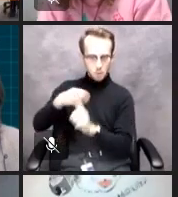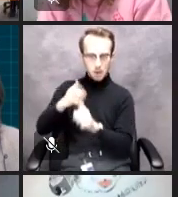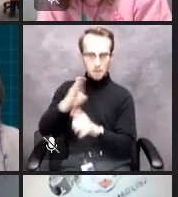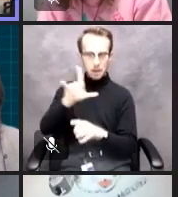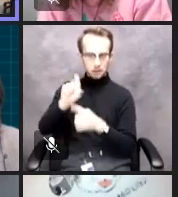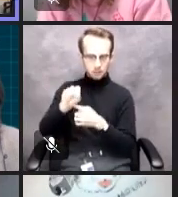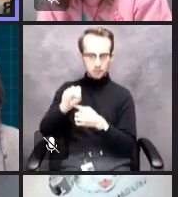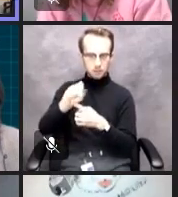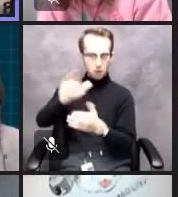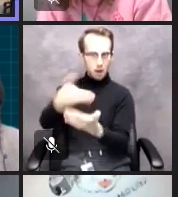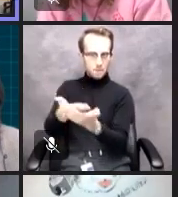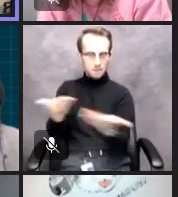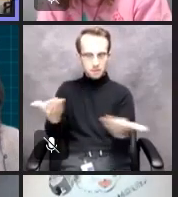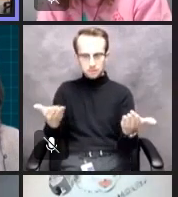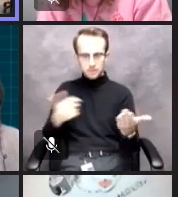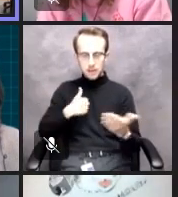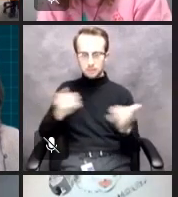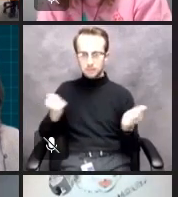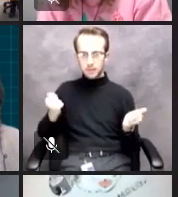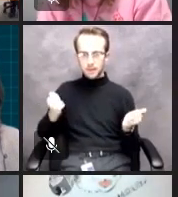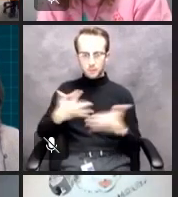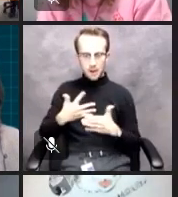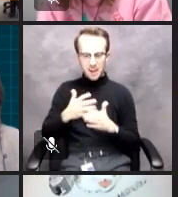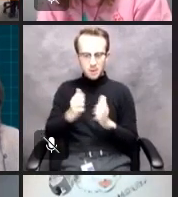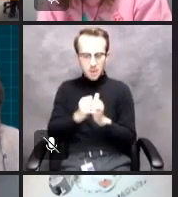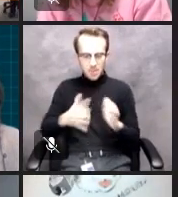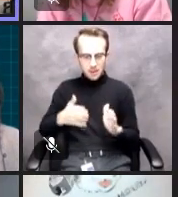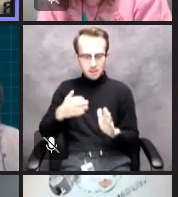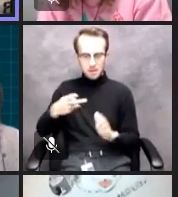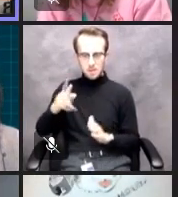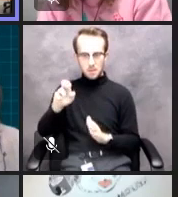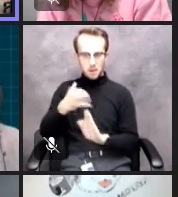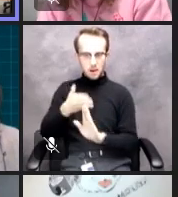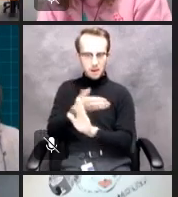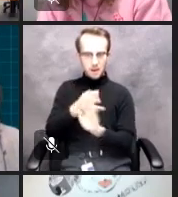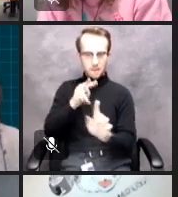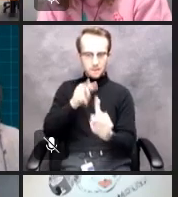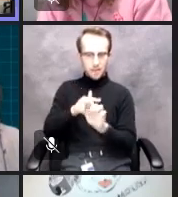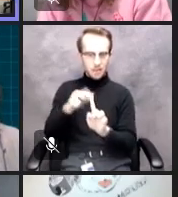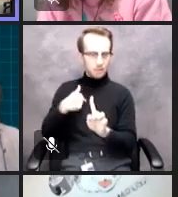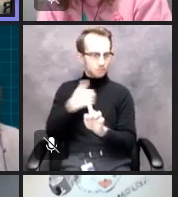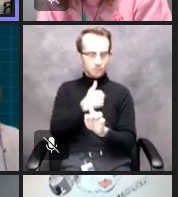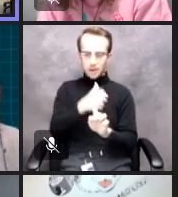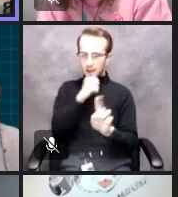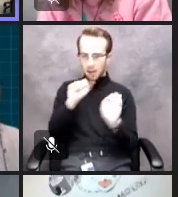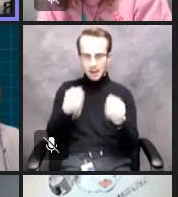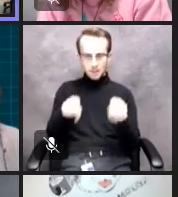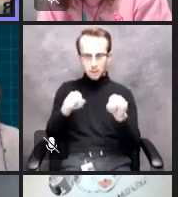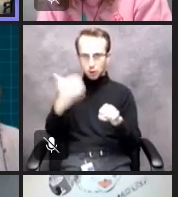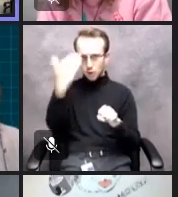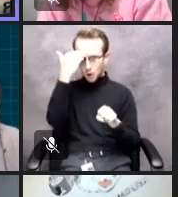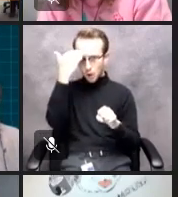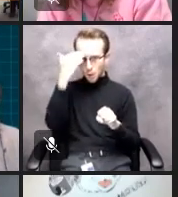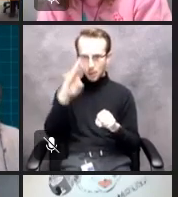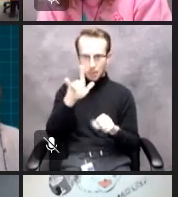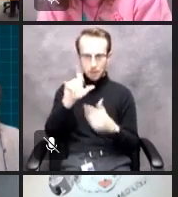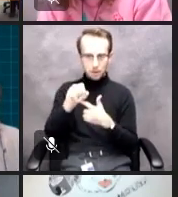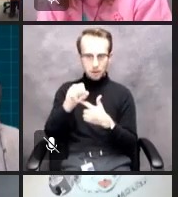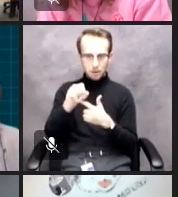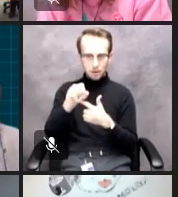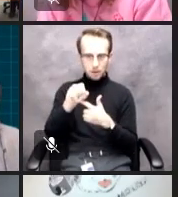afraid that without that pre-filing, we aren't able to know what's out there to help other people be